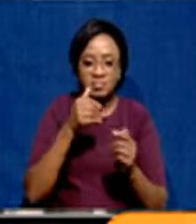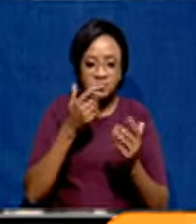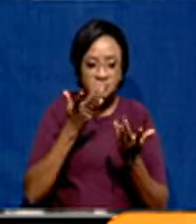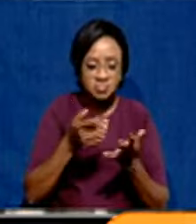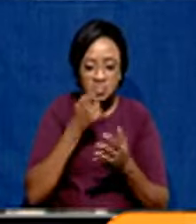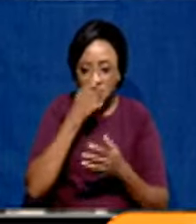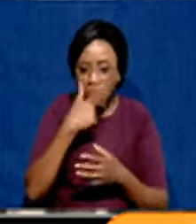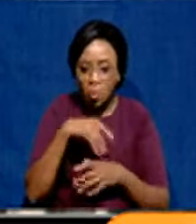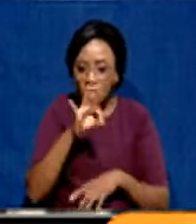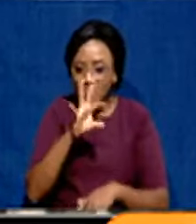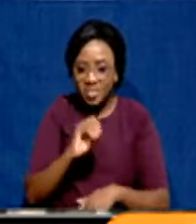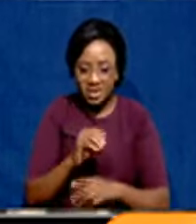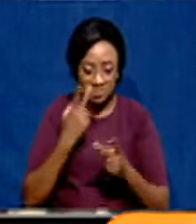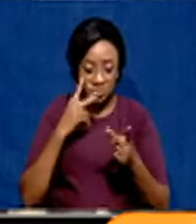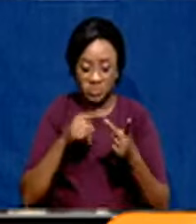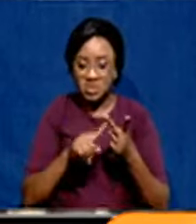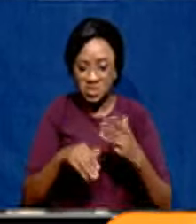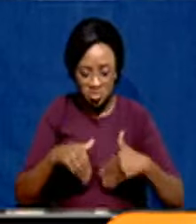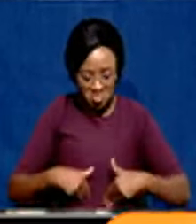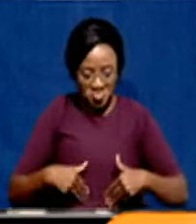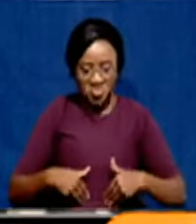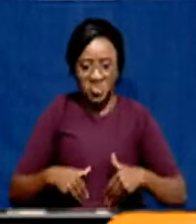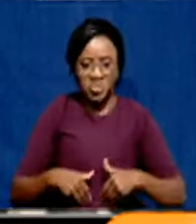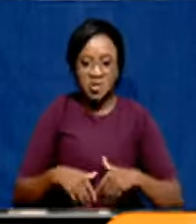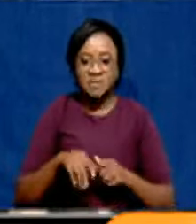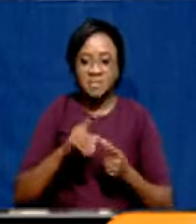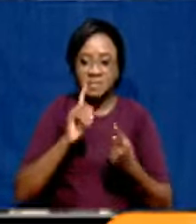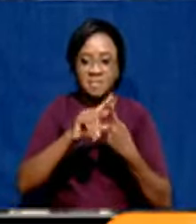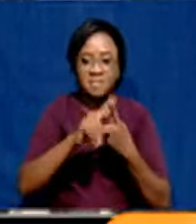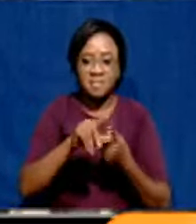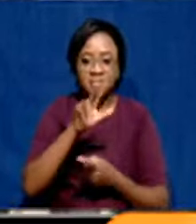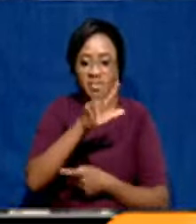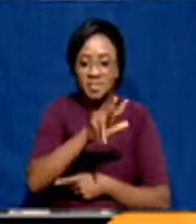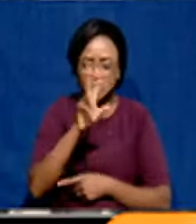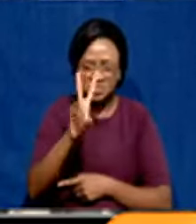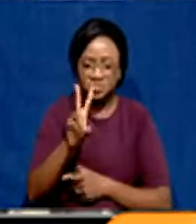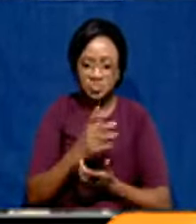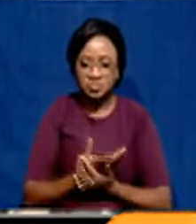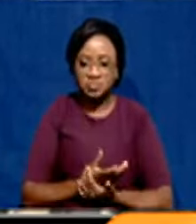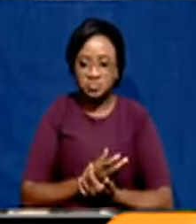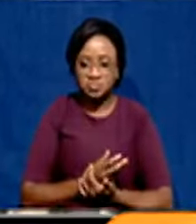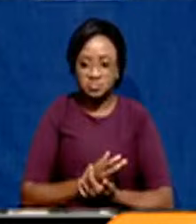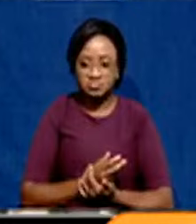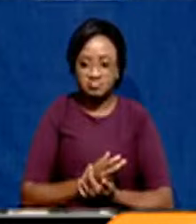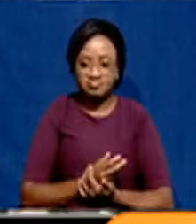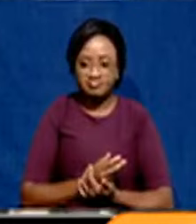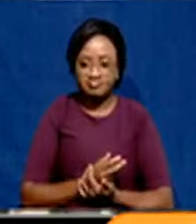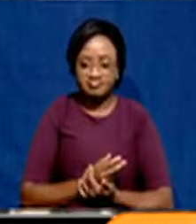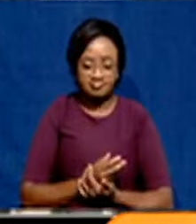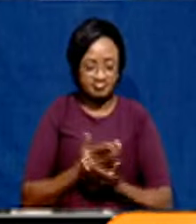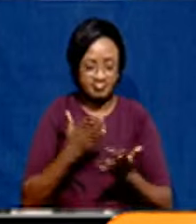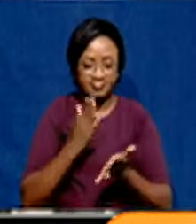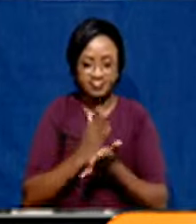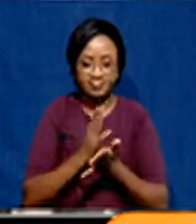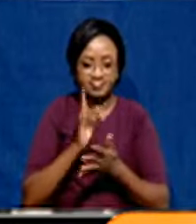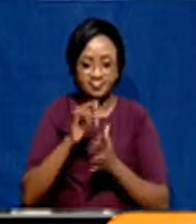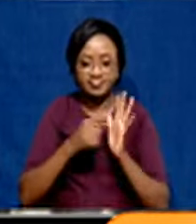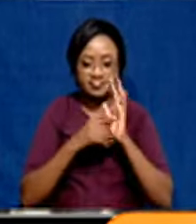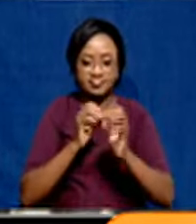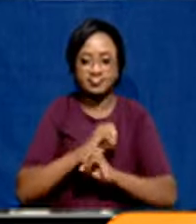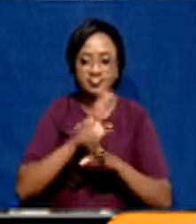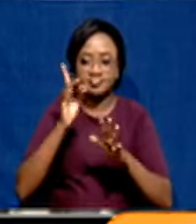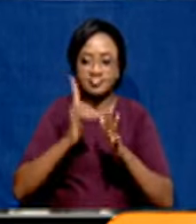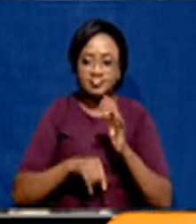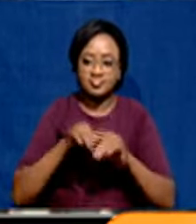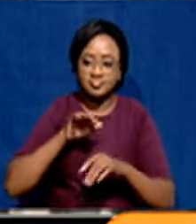30s? So that just tells you just, you know, what... 32? Yeah, at 32, yes. So that just tells you what lay ahead for, you know,